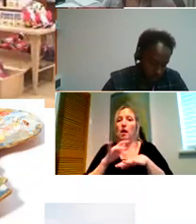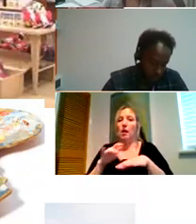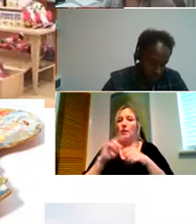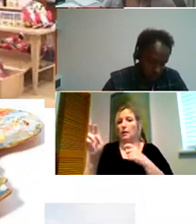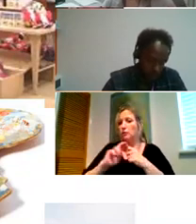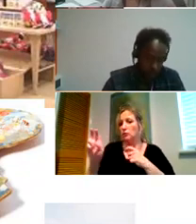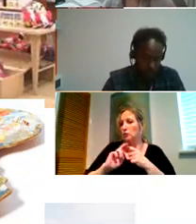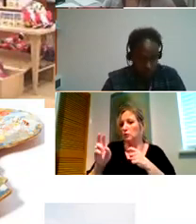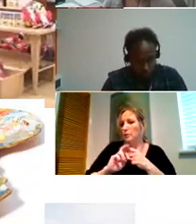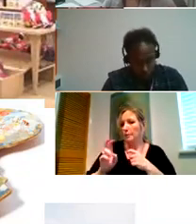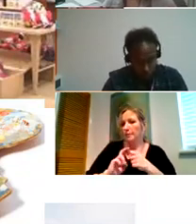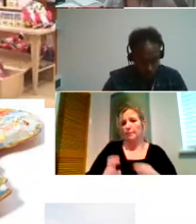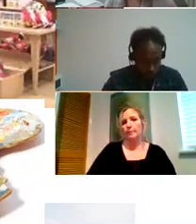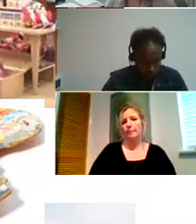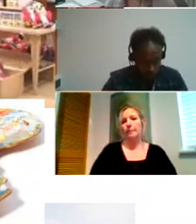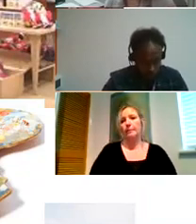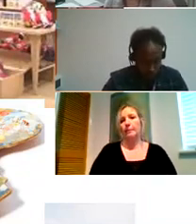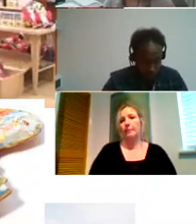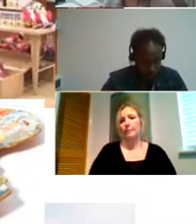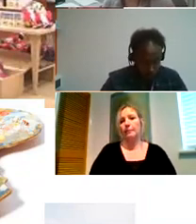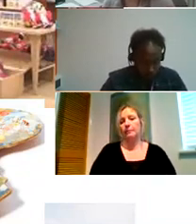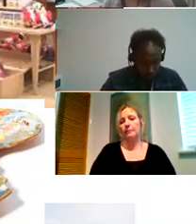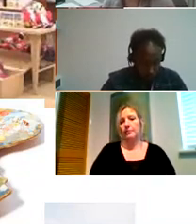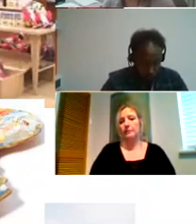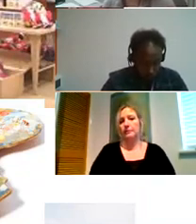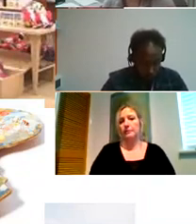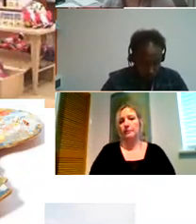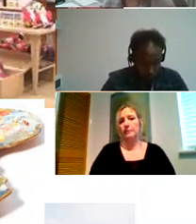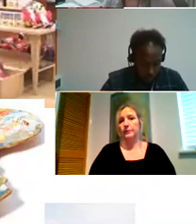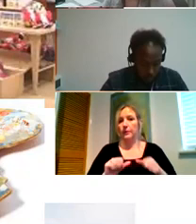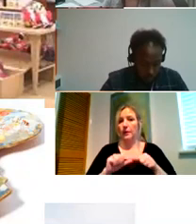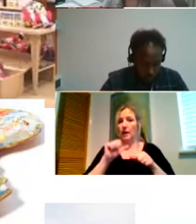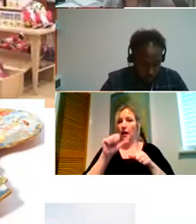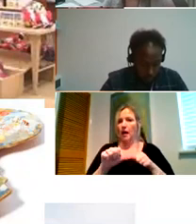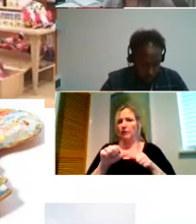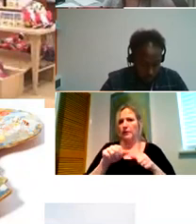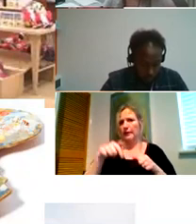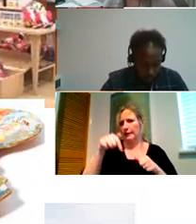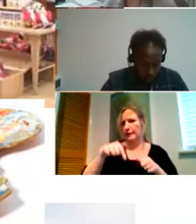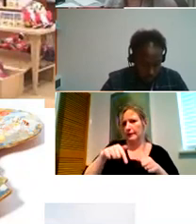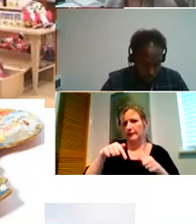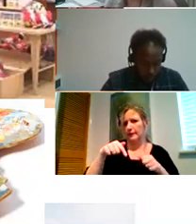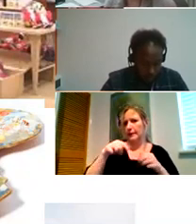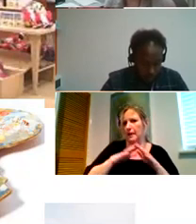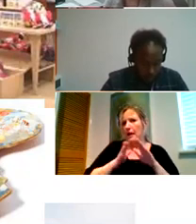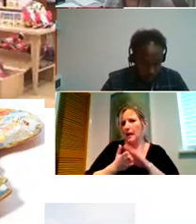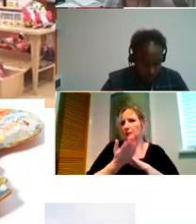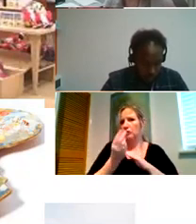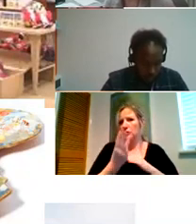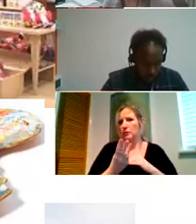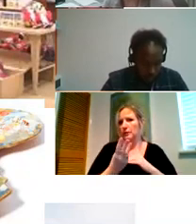So really, after you have studied with us at entry three, you could pursue any area,